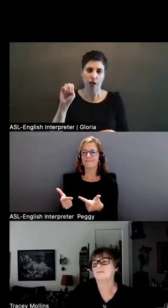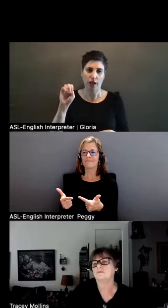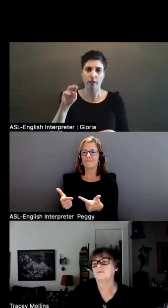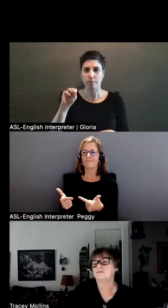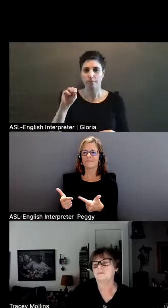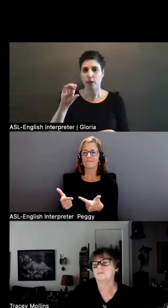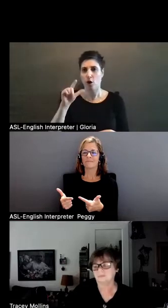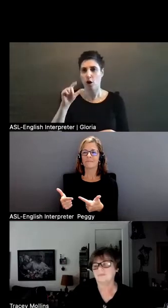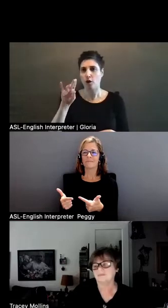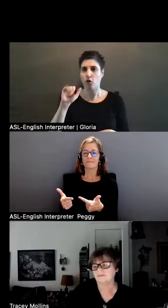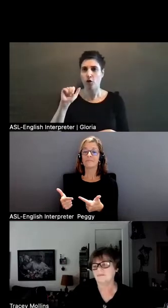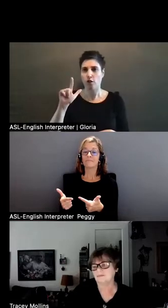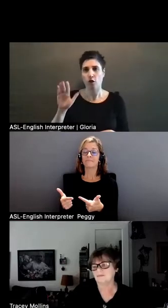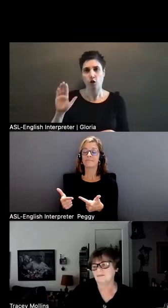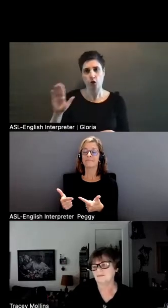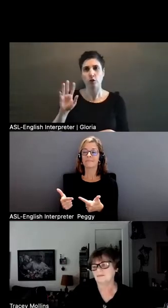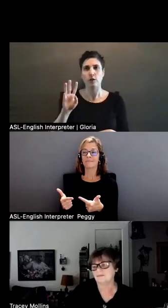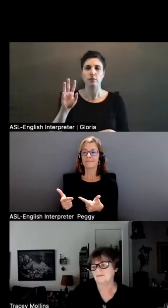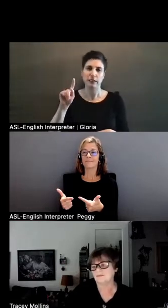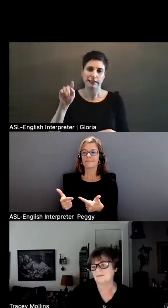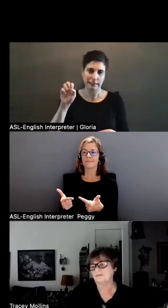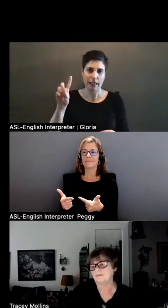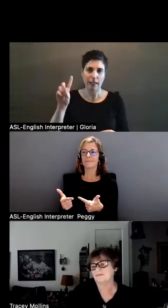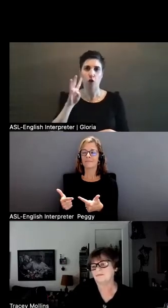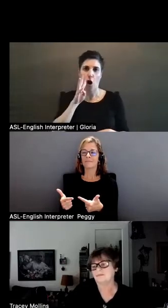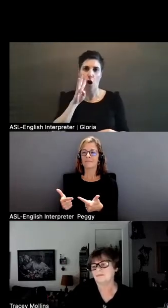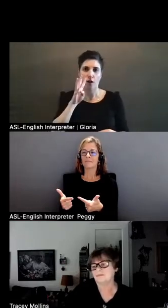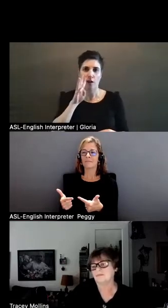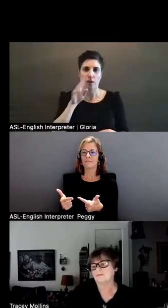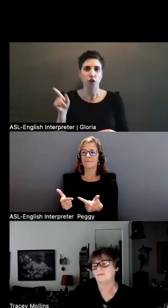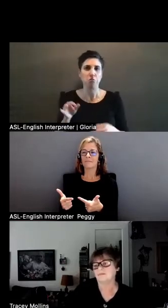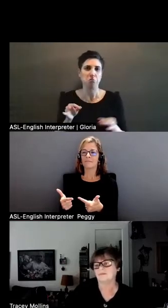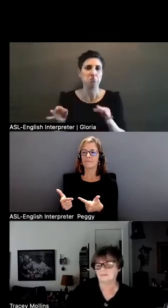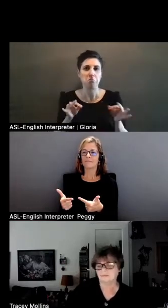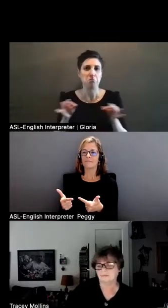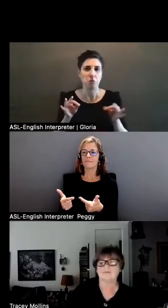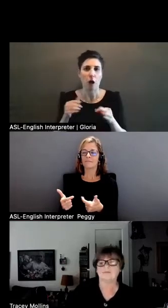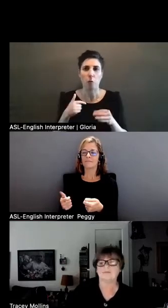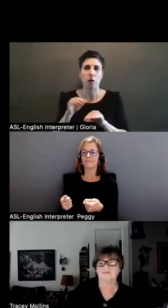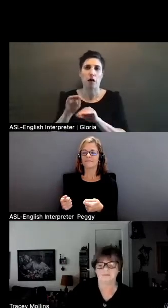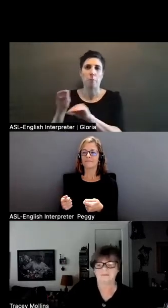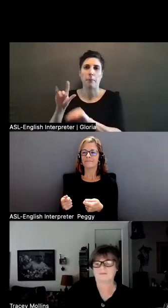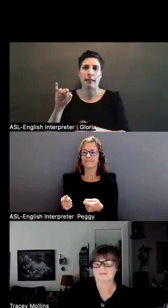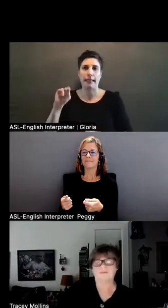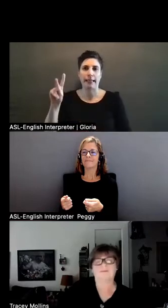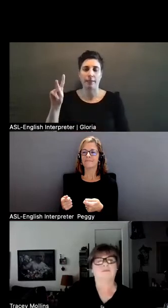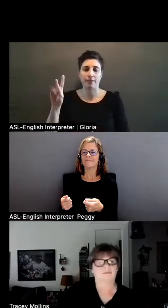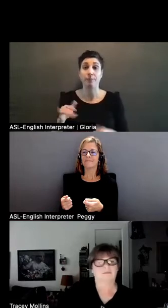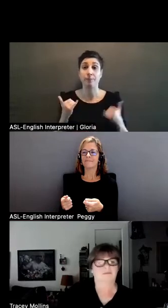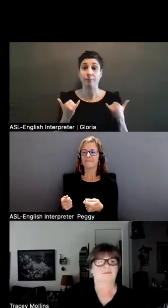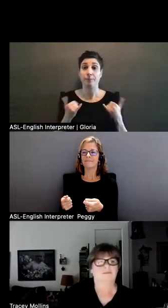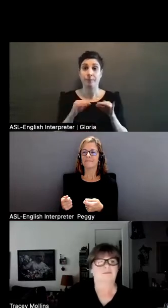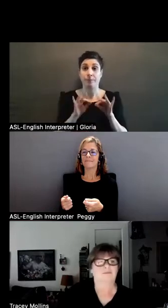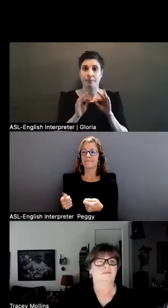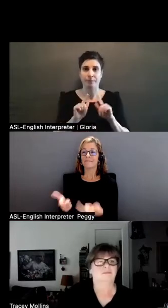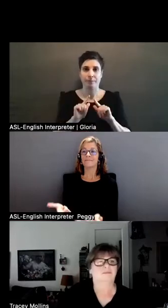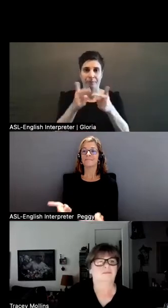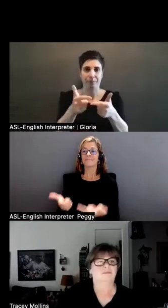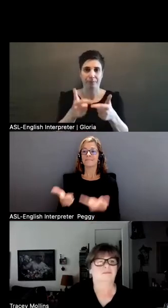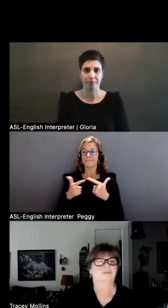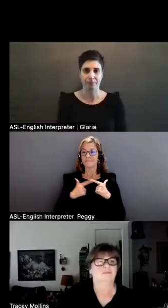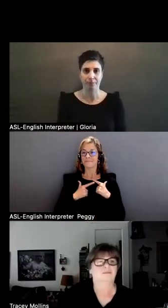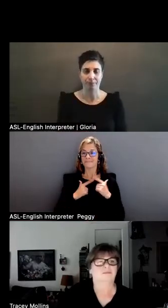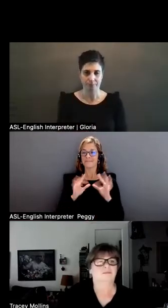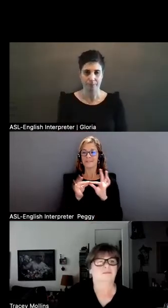minutes, speaking to her experiences with how it's helped her. Okay,